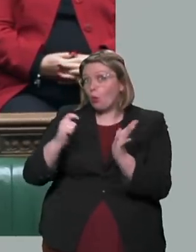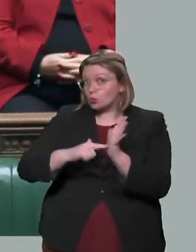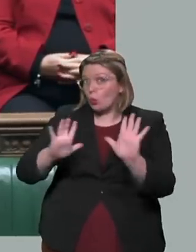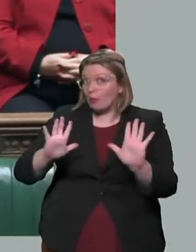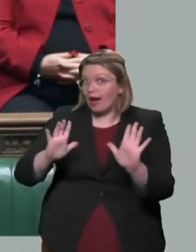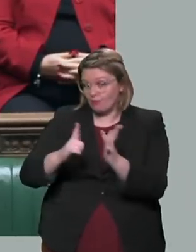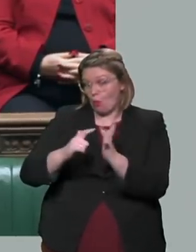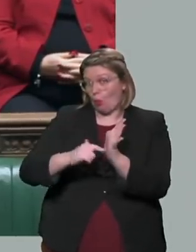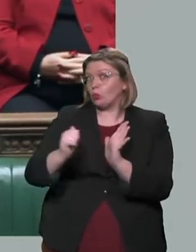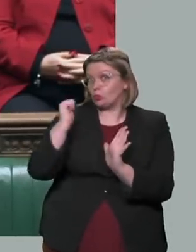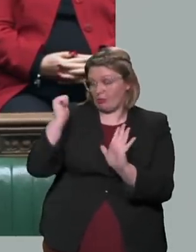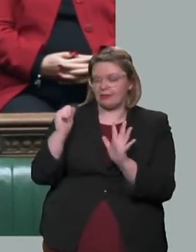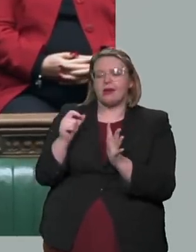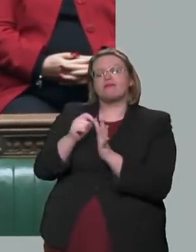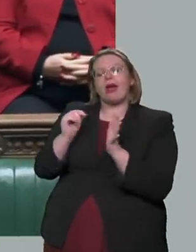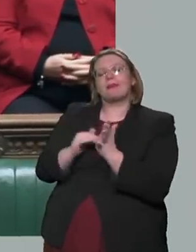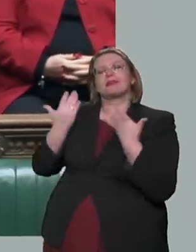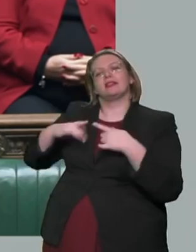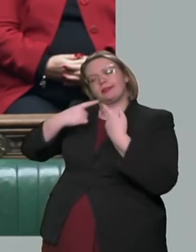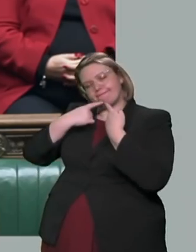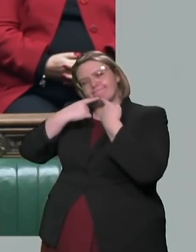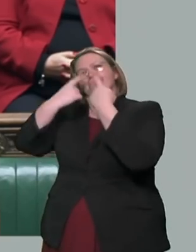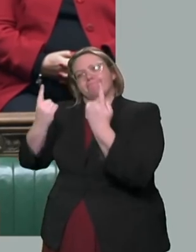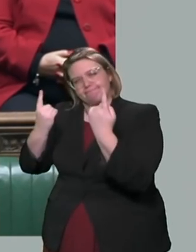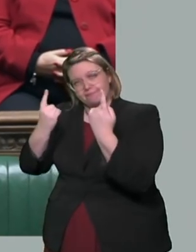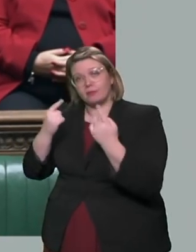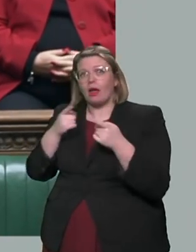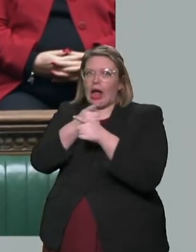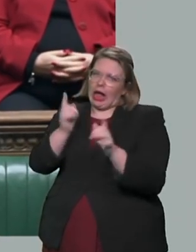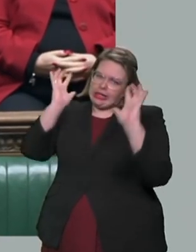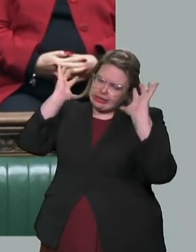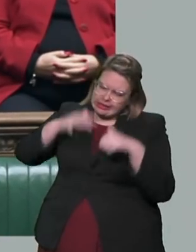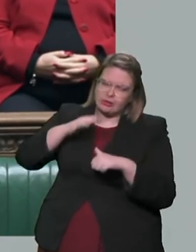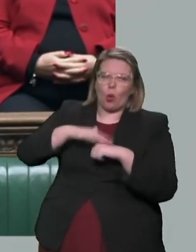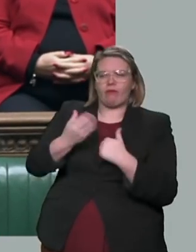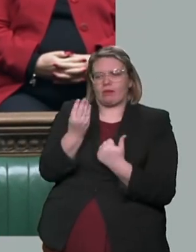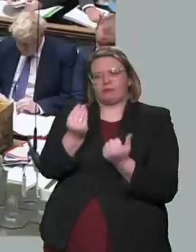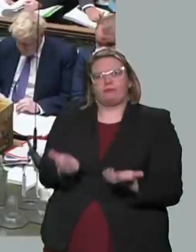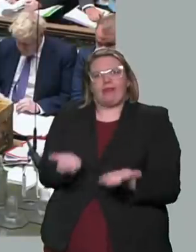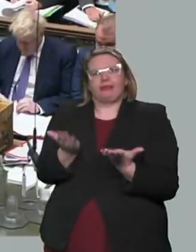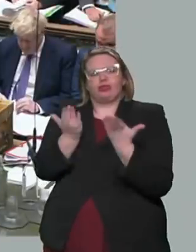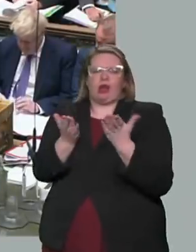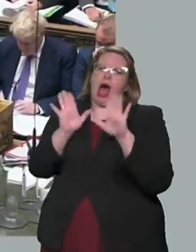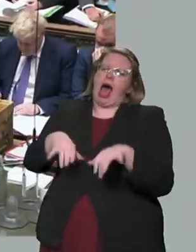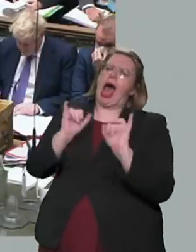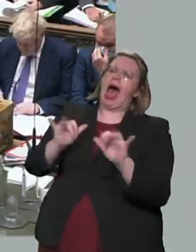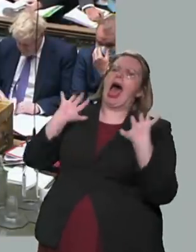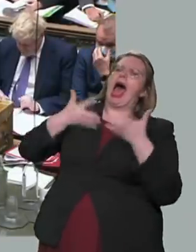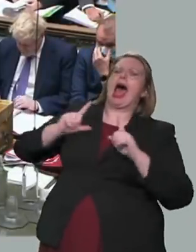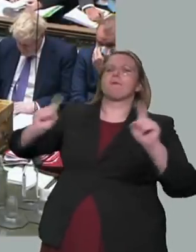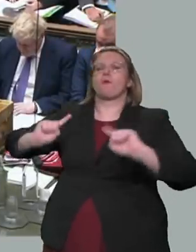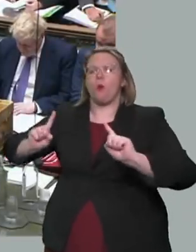the Prime Minister said that fears about inflation were unfounded. But